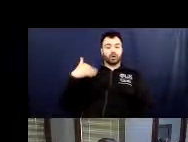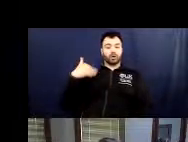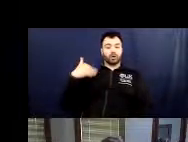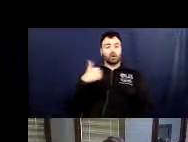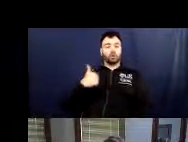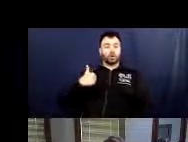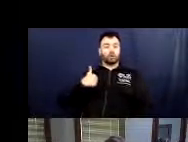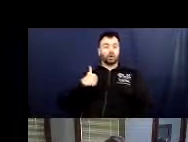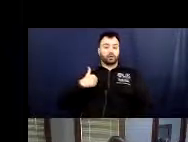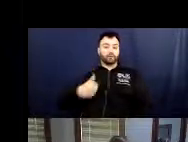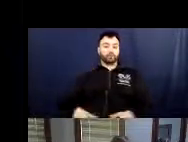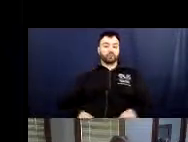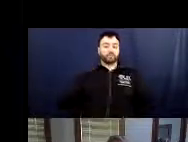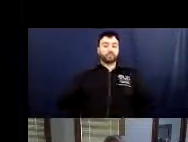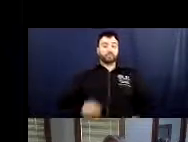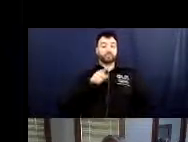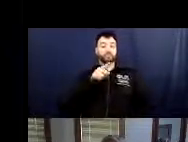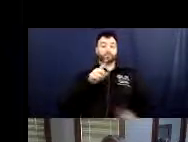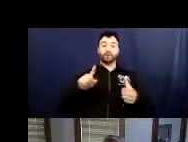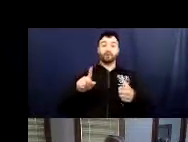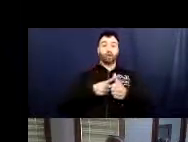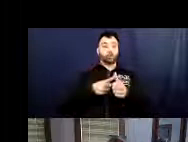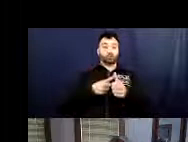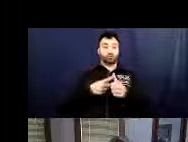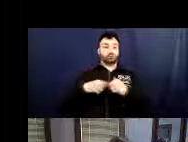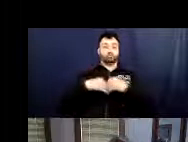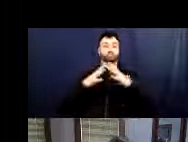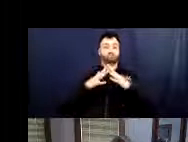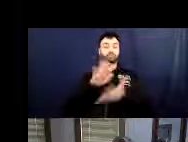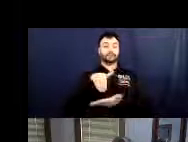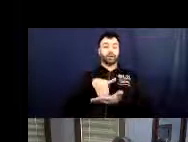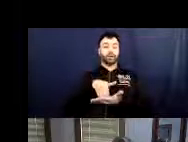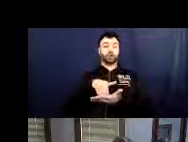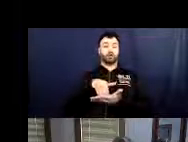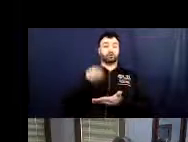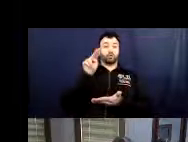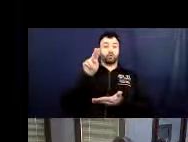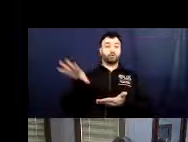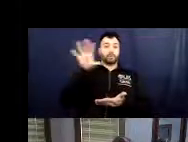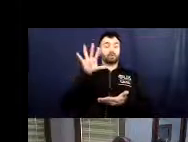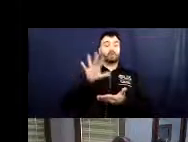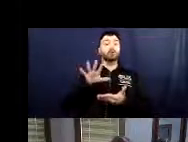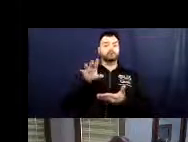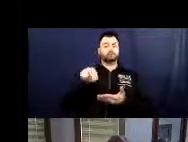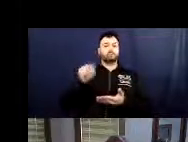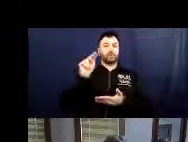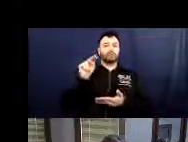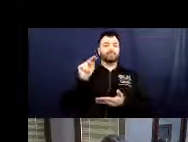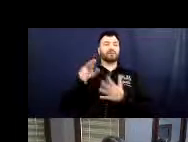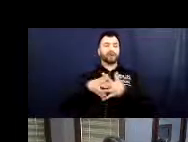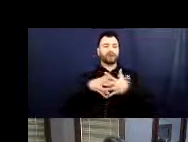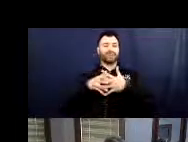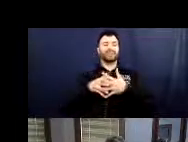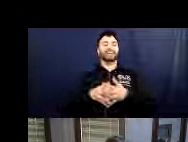Here is one of the first ones in North America that was legal. It's a place called Insight, which is in Vancouver.